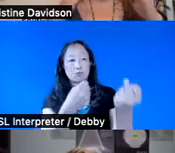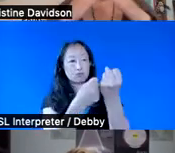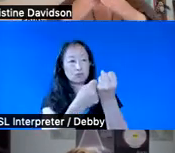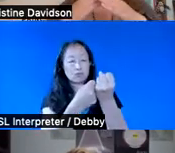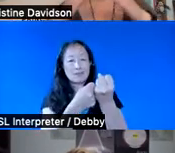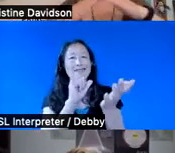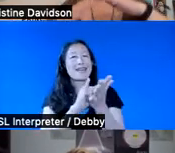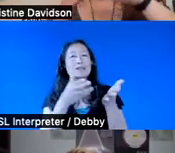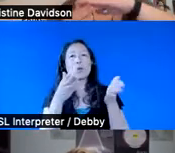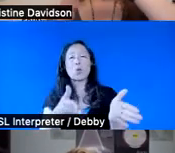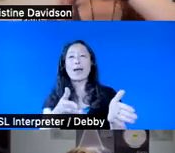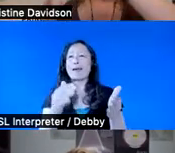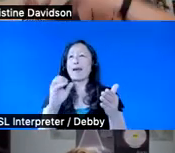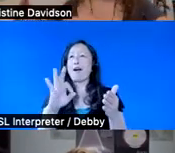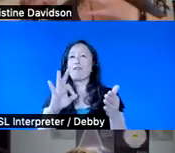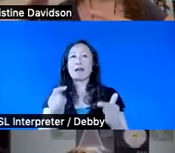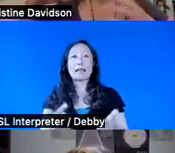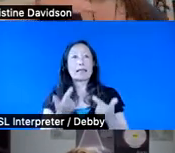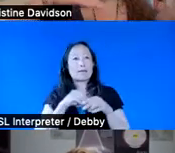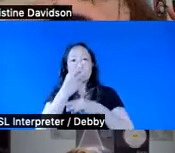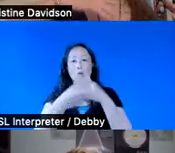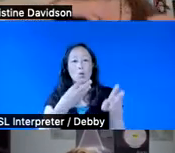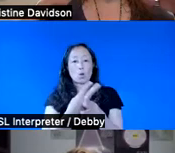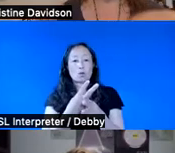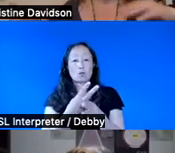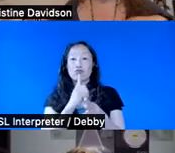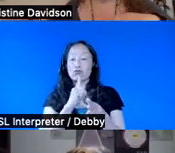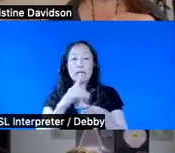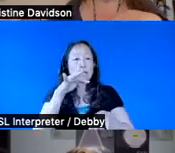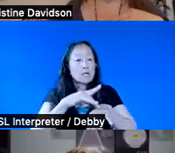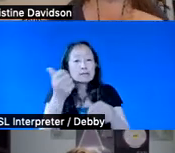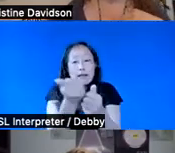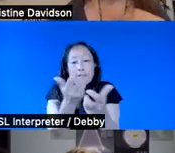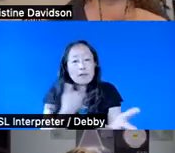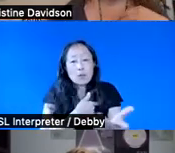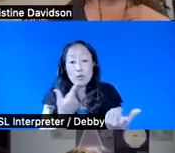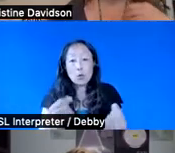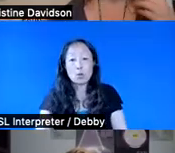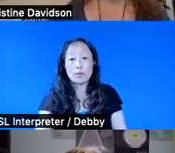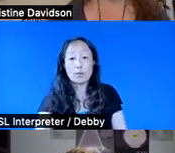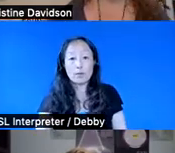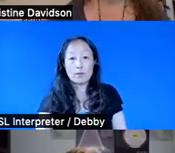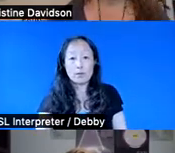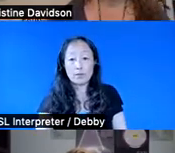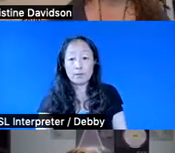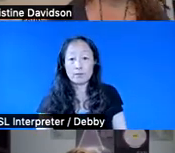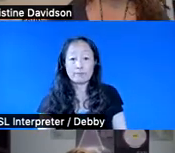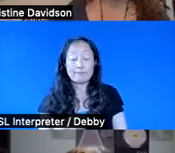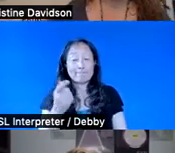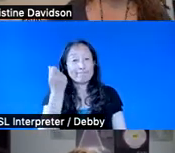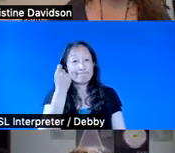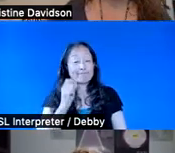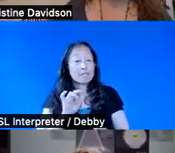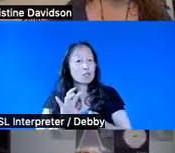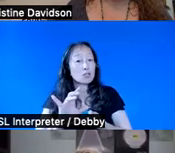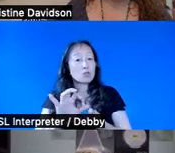It intersects with every single thing that we do, right? It's grassroots in